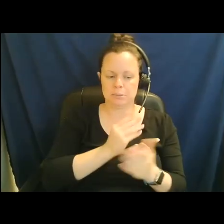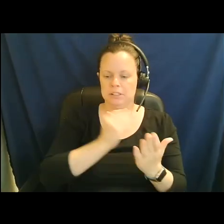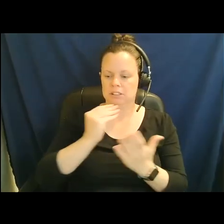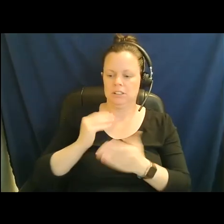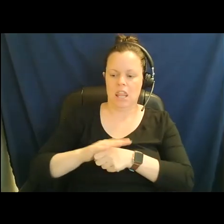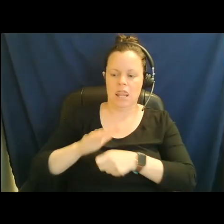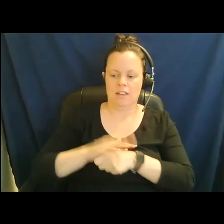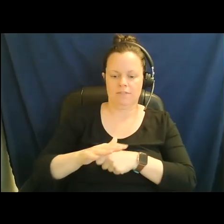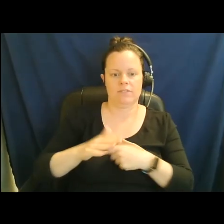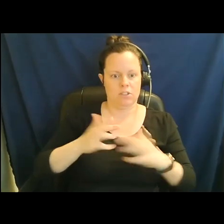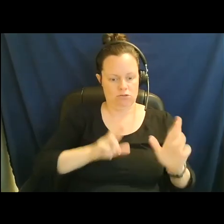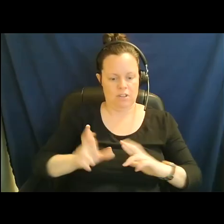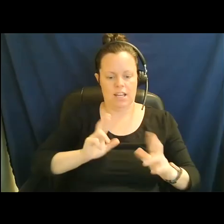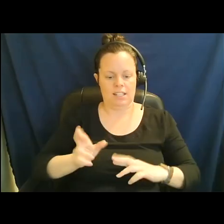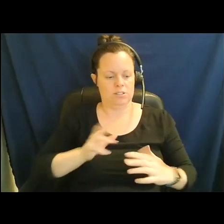need.